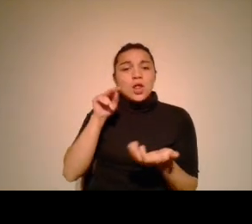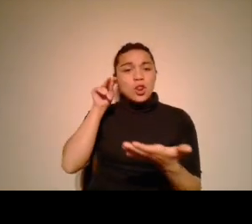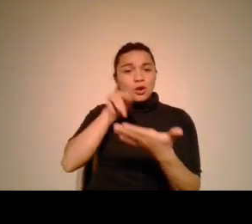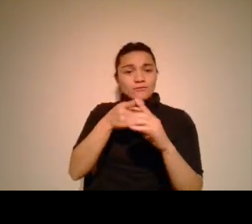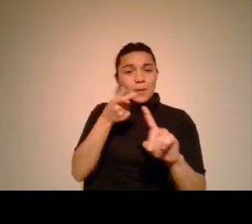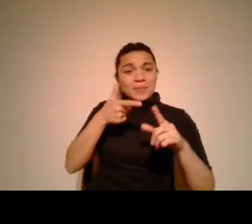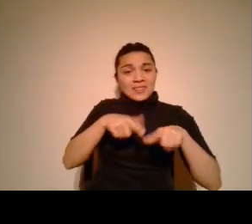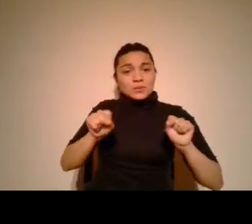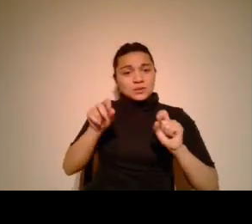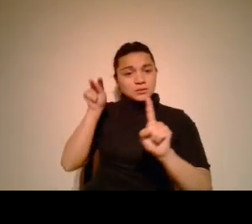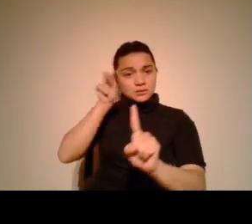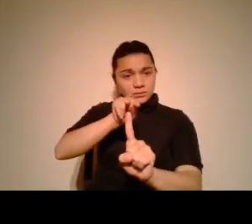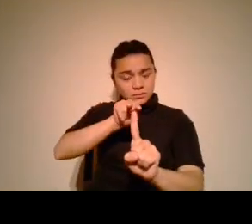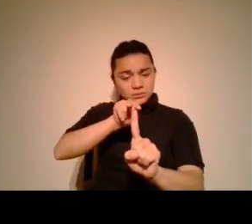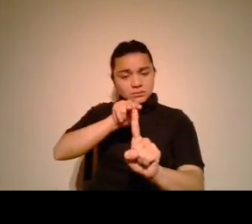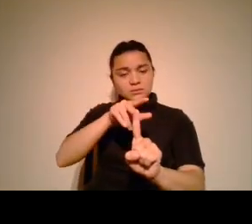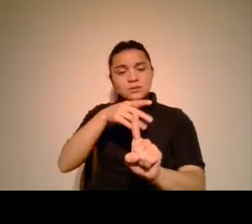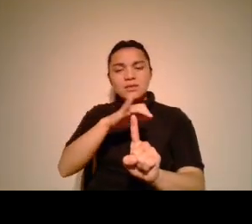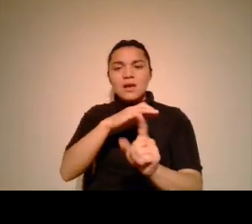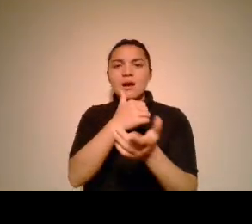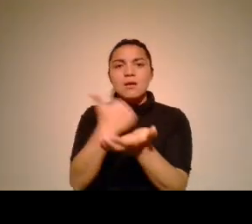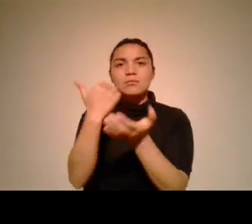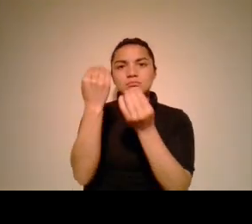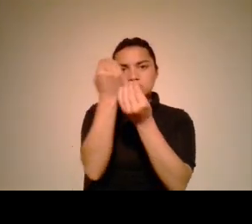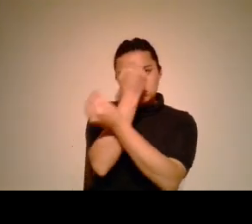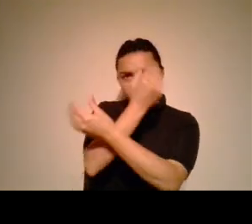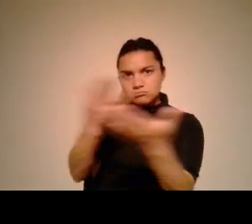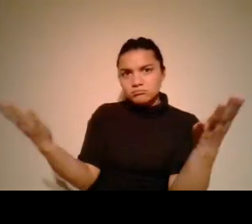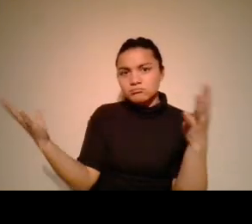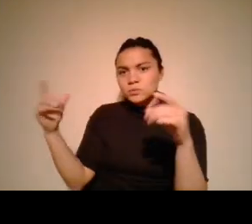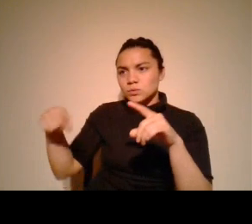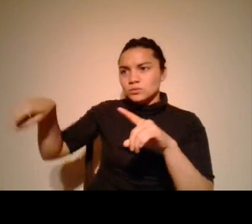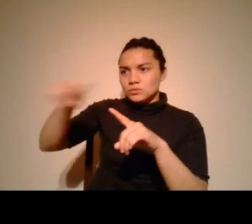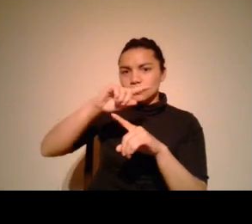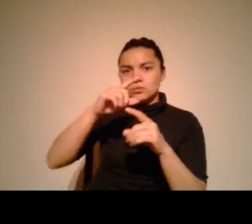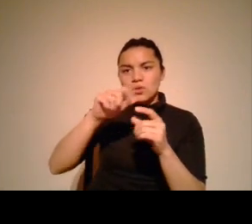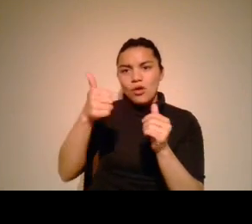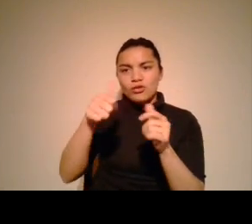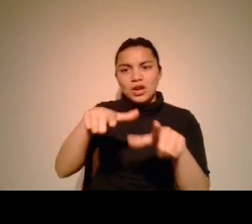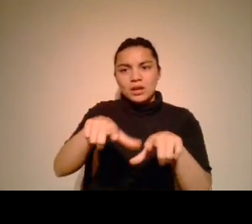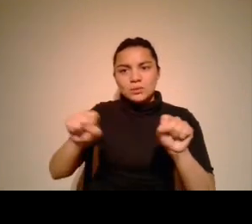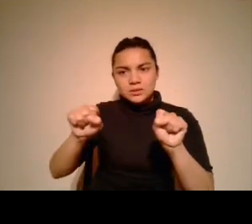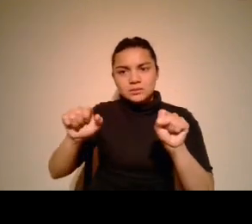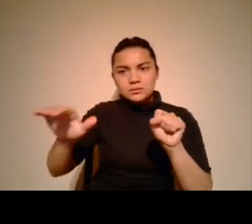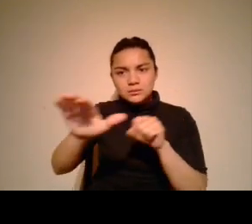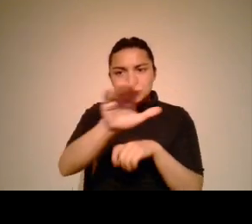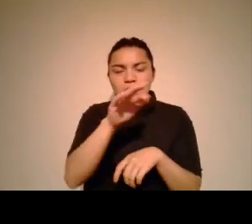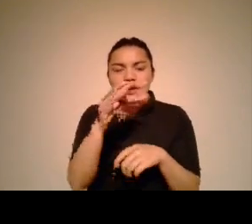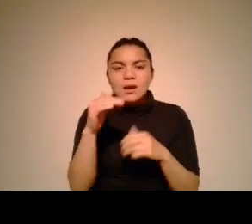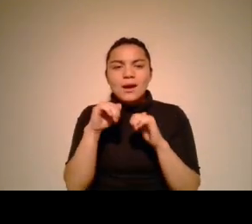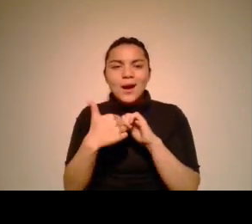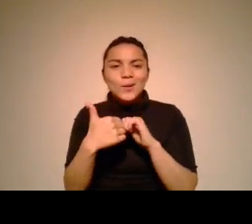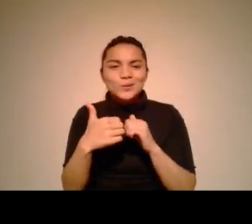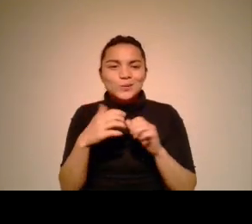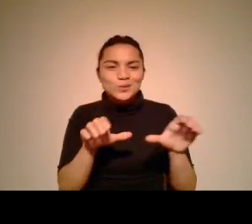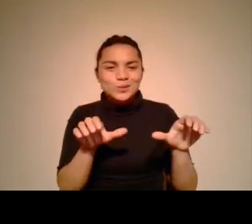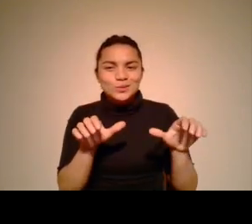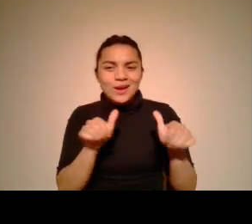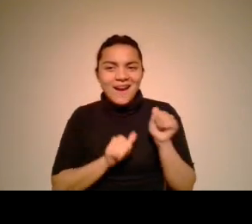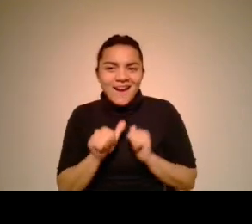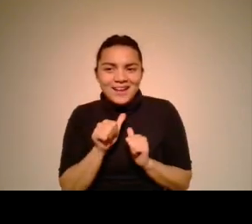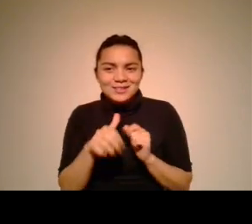helpful to communicating to other linguists how to act around trans people, basically in a way that's